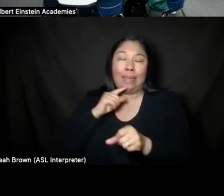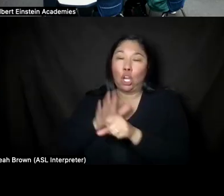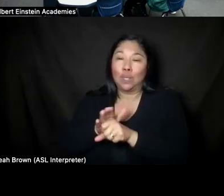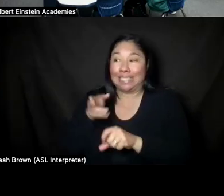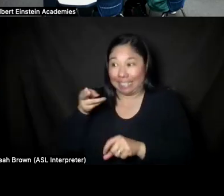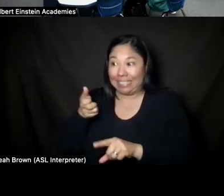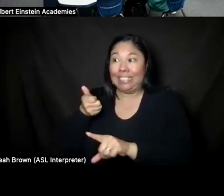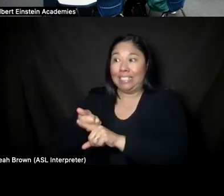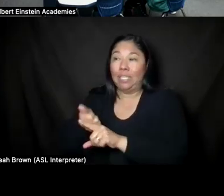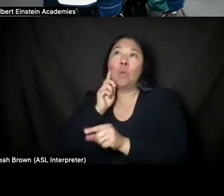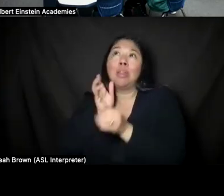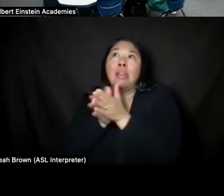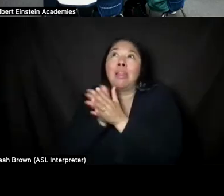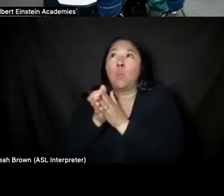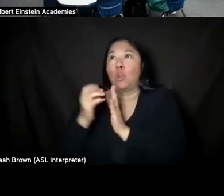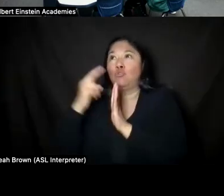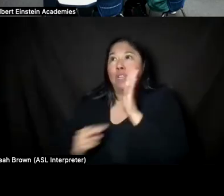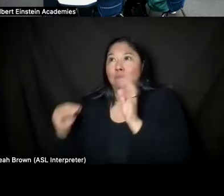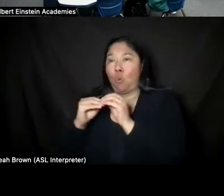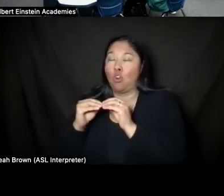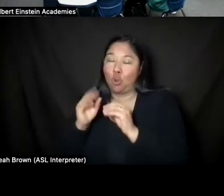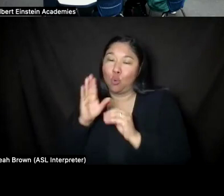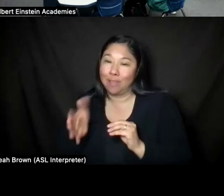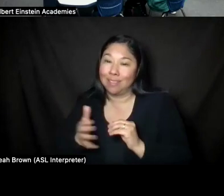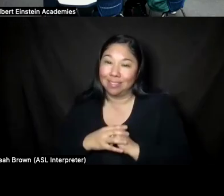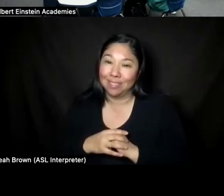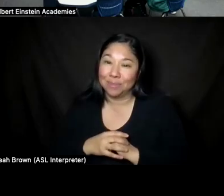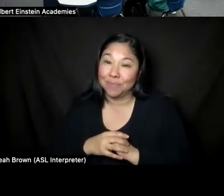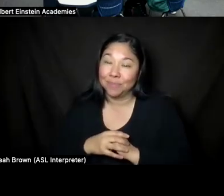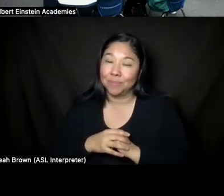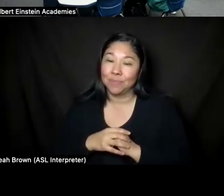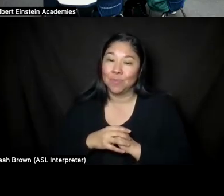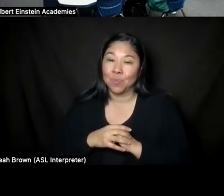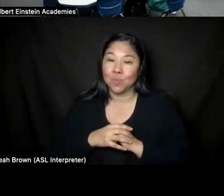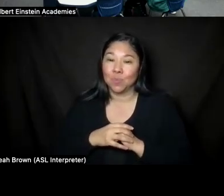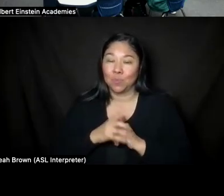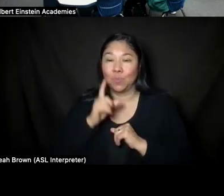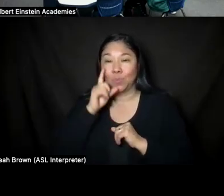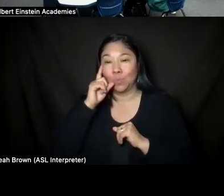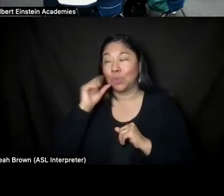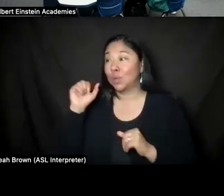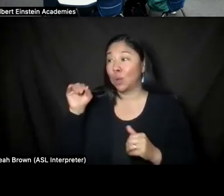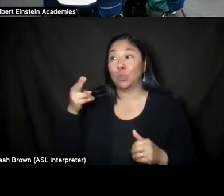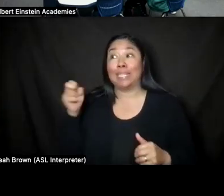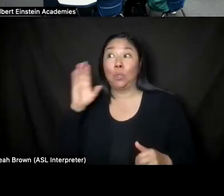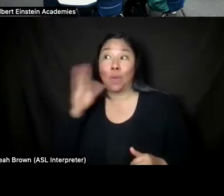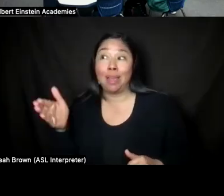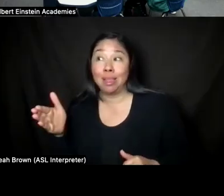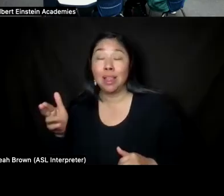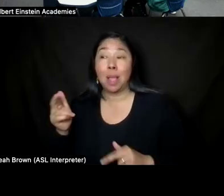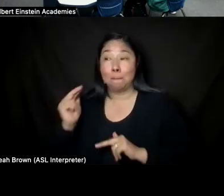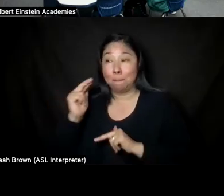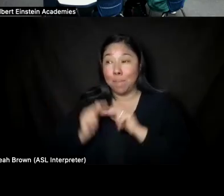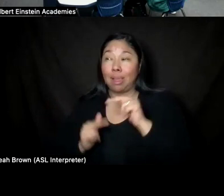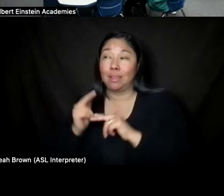want to read more, or she will want to read more. You said it. So he will, once he builds that